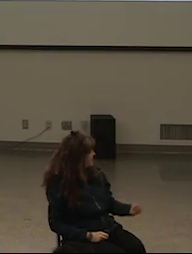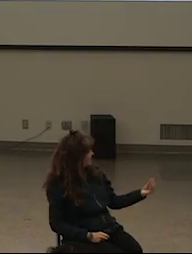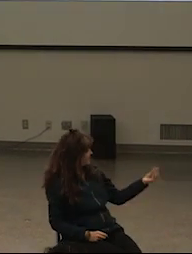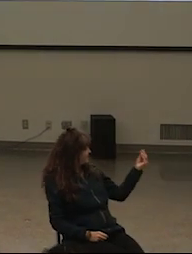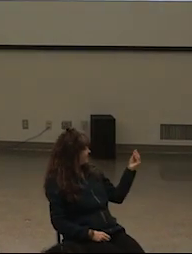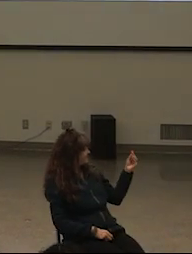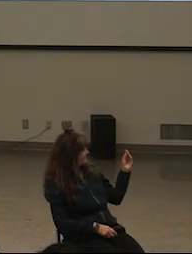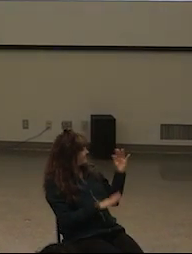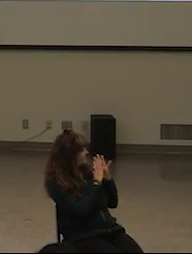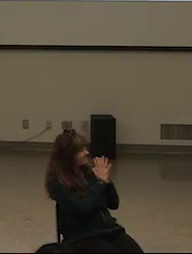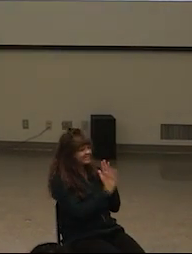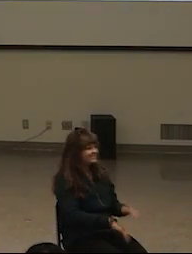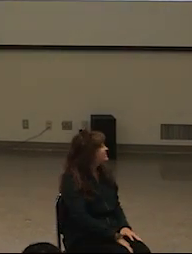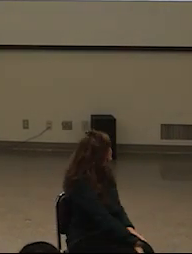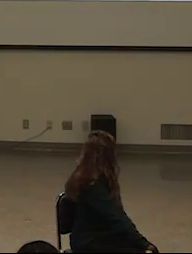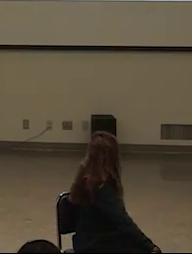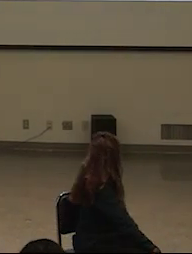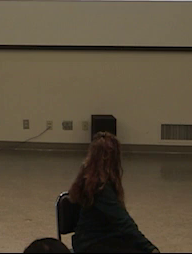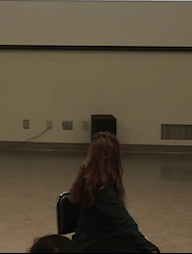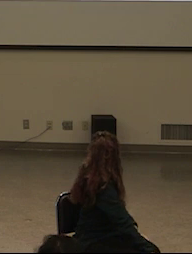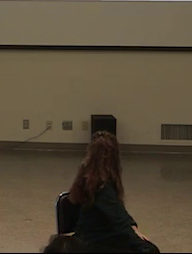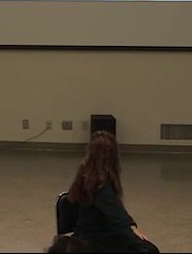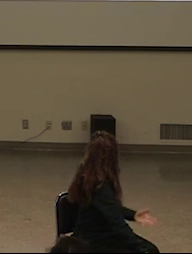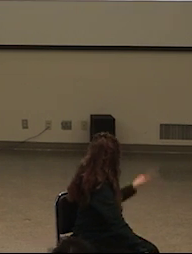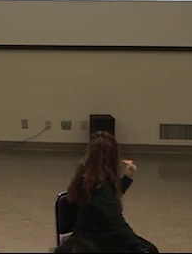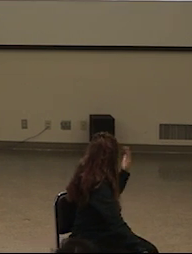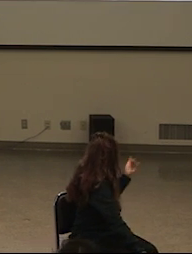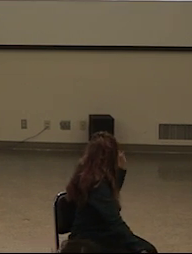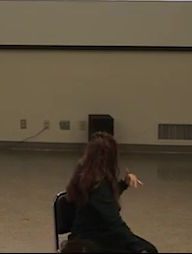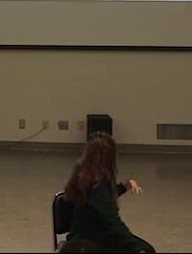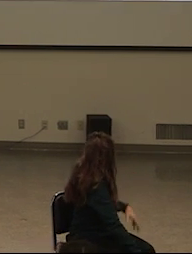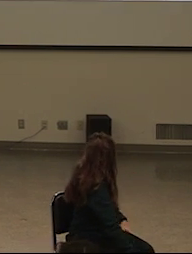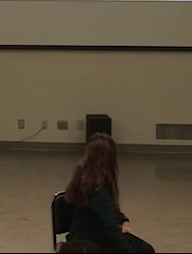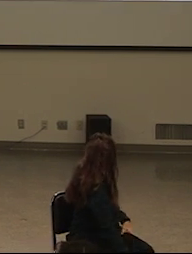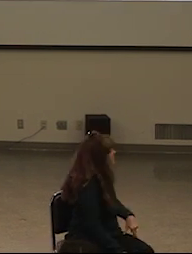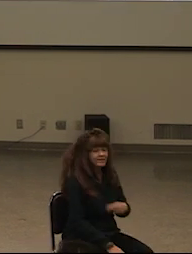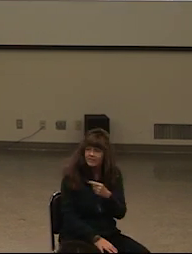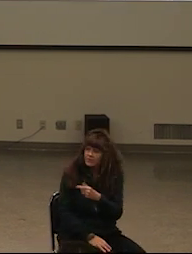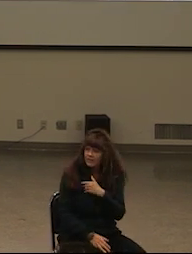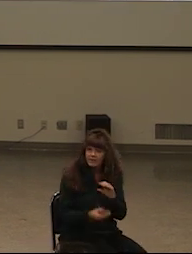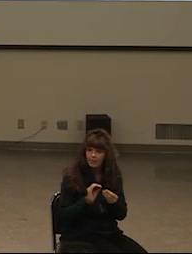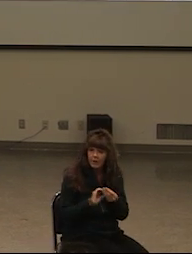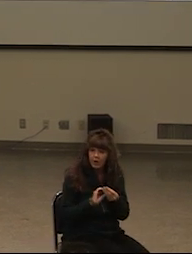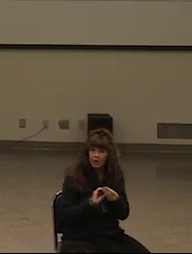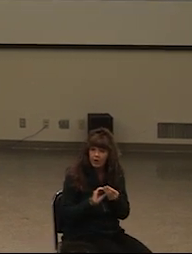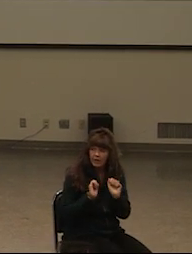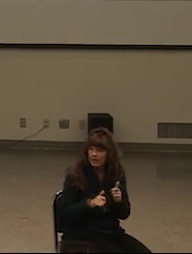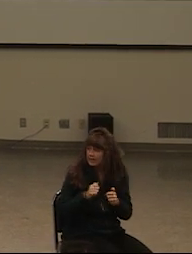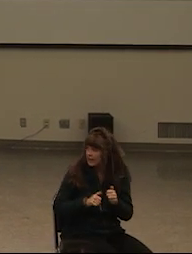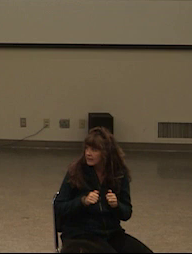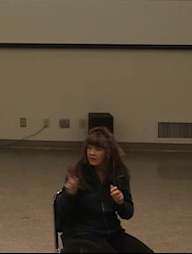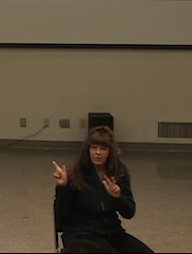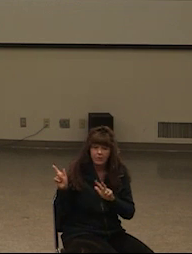you should be able to, and it's popping up funny. Stephen, do you have the number to text? It's